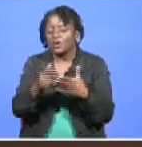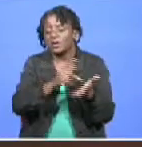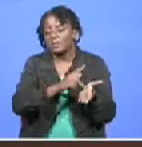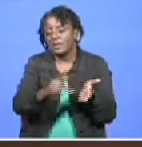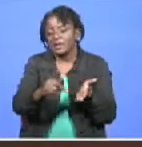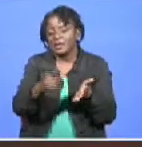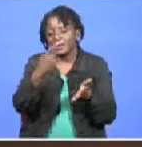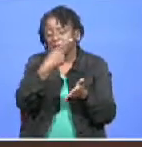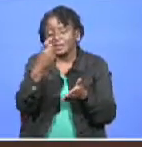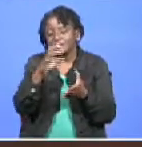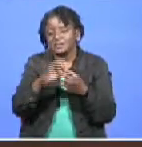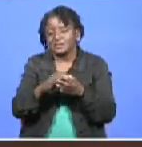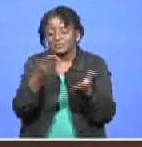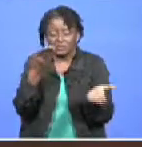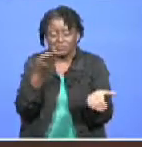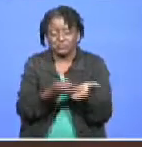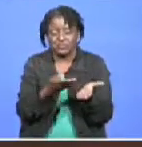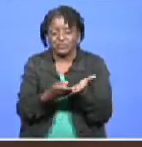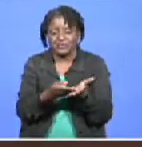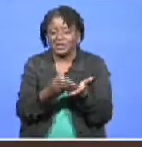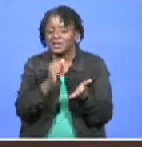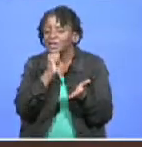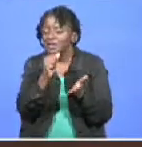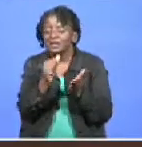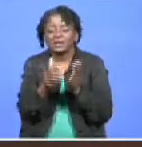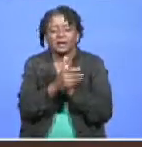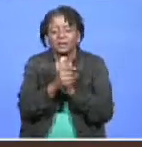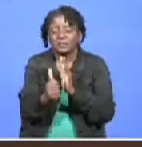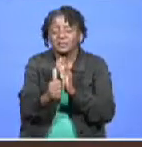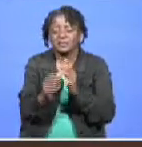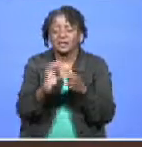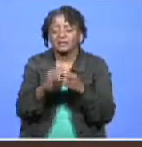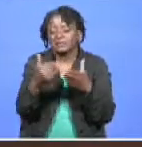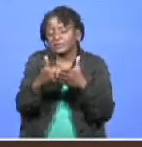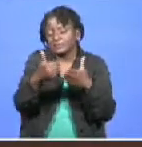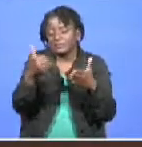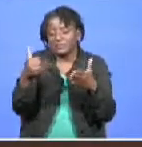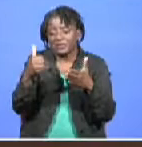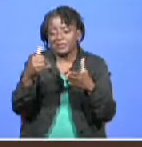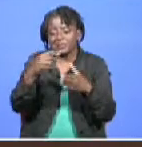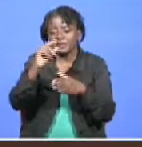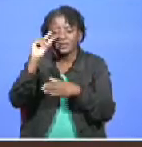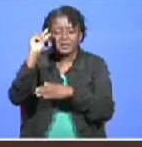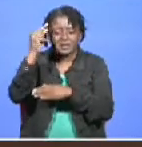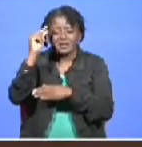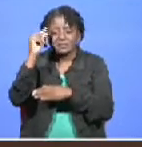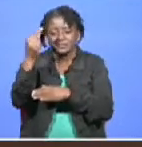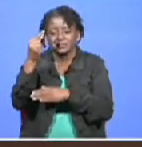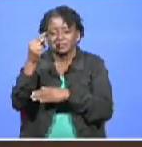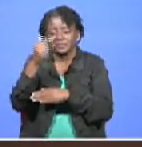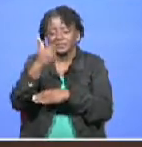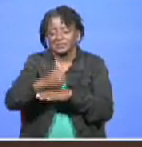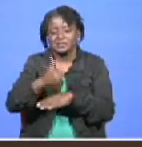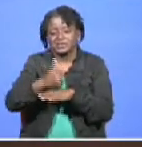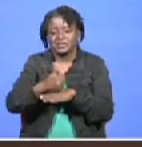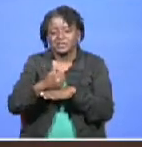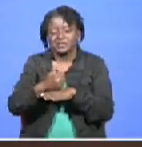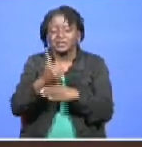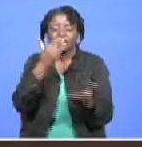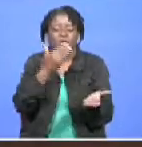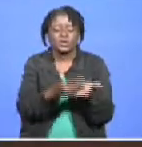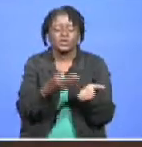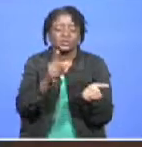of the proven incompetence of the former PLP administration. The good news,